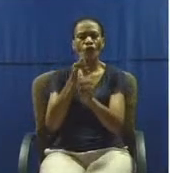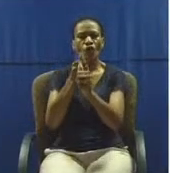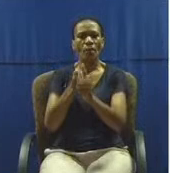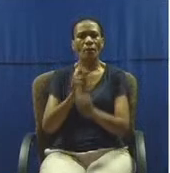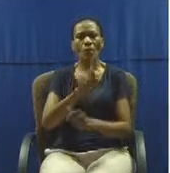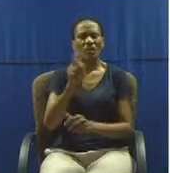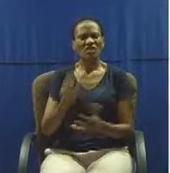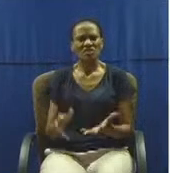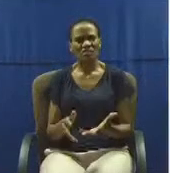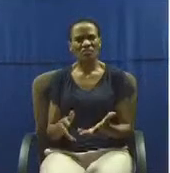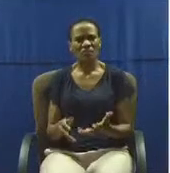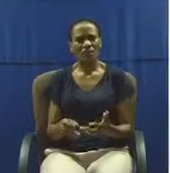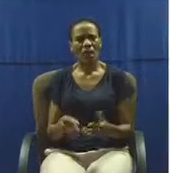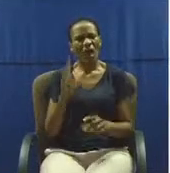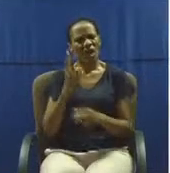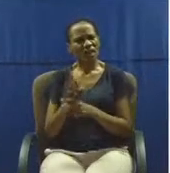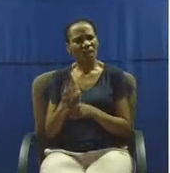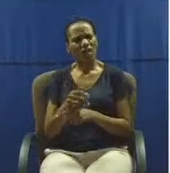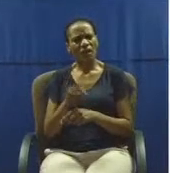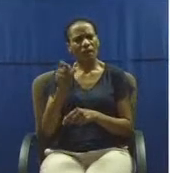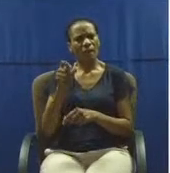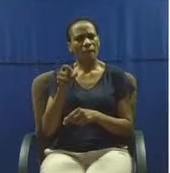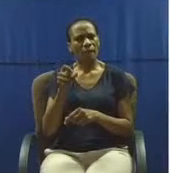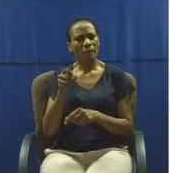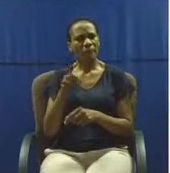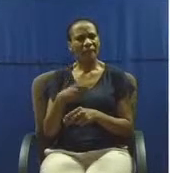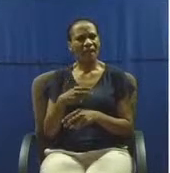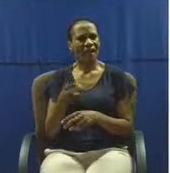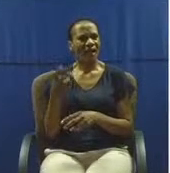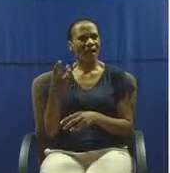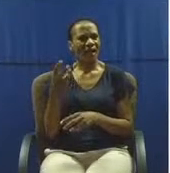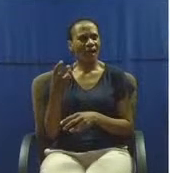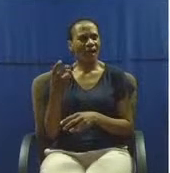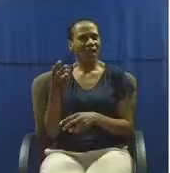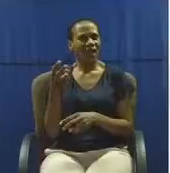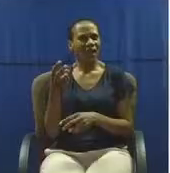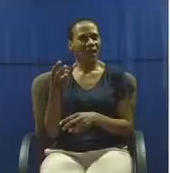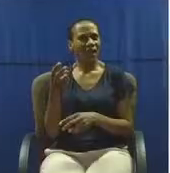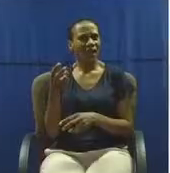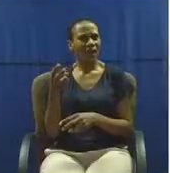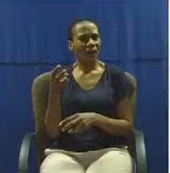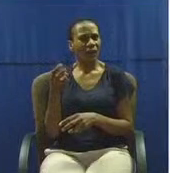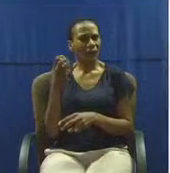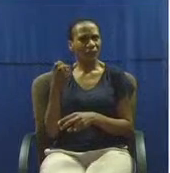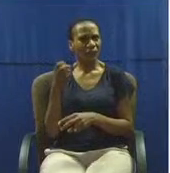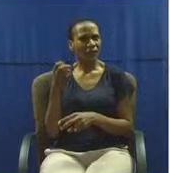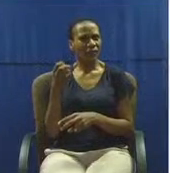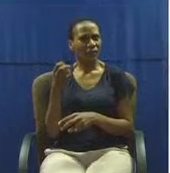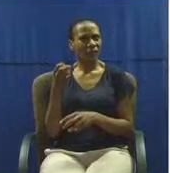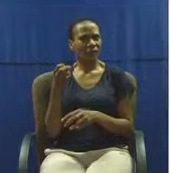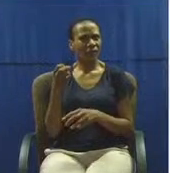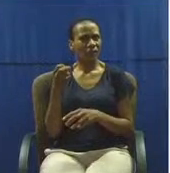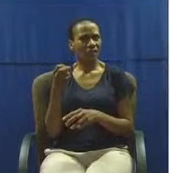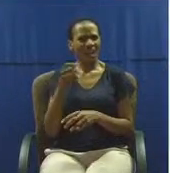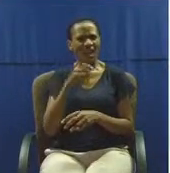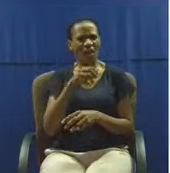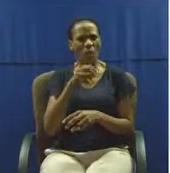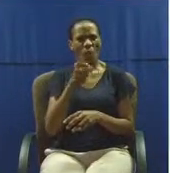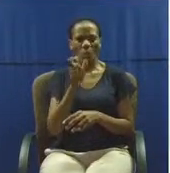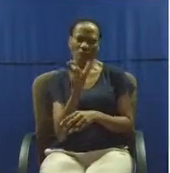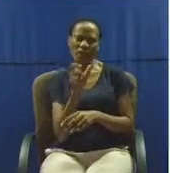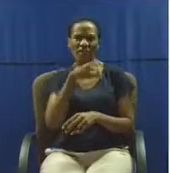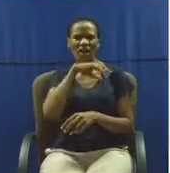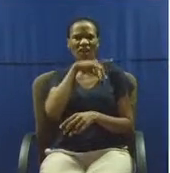language speakers of Afrikaans whether the word Afrikaans focal is parliamentary. And